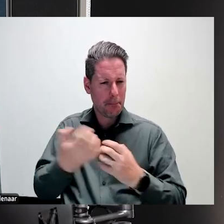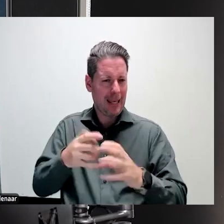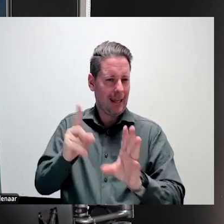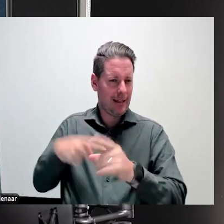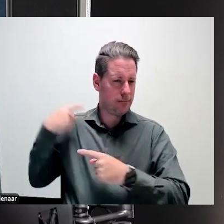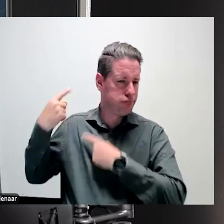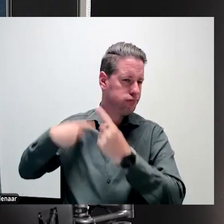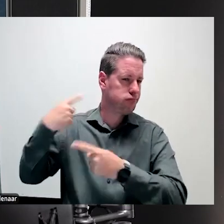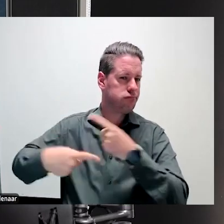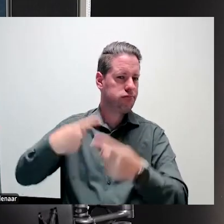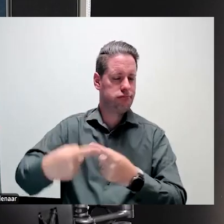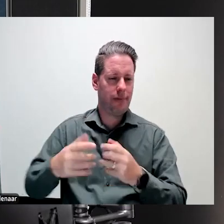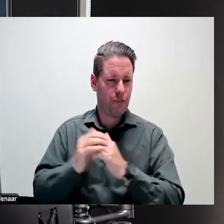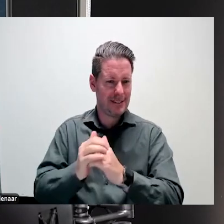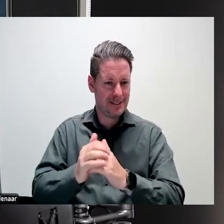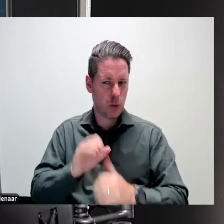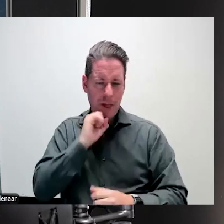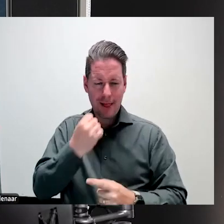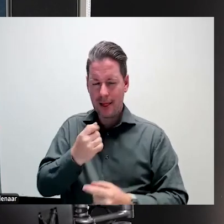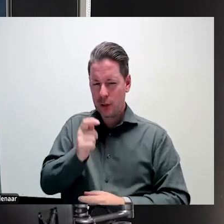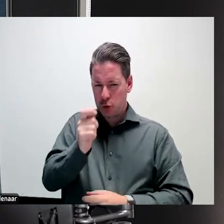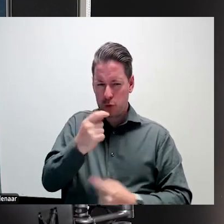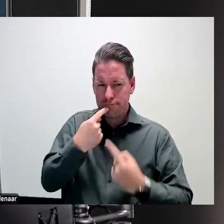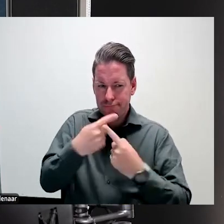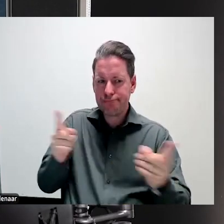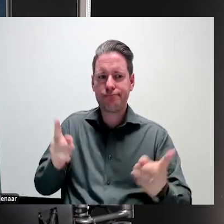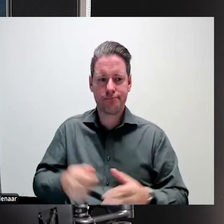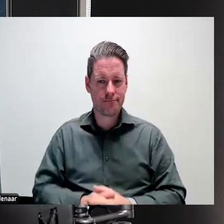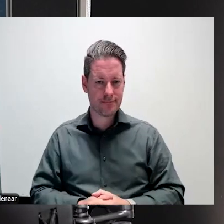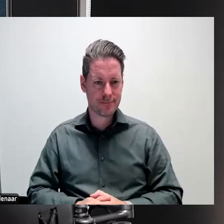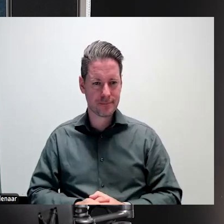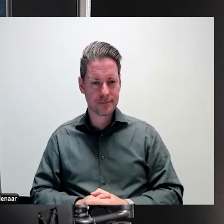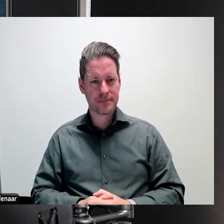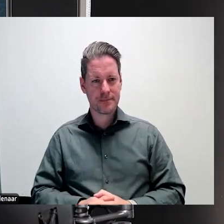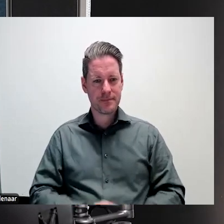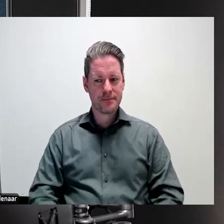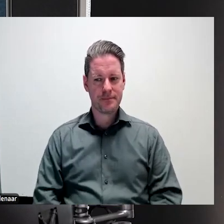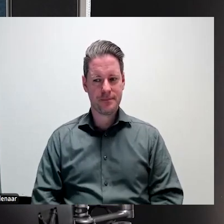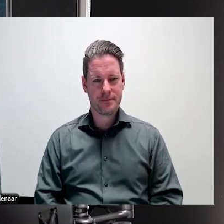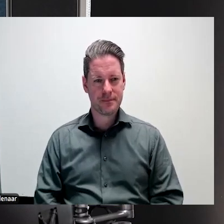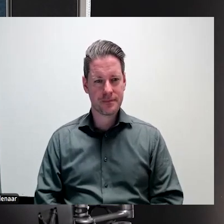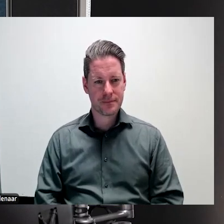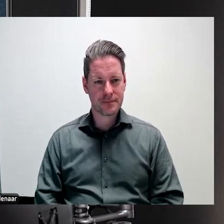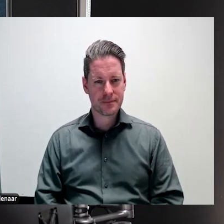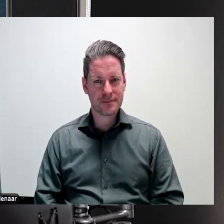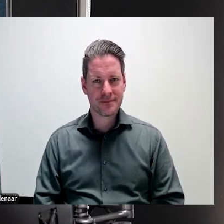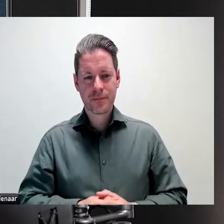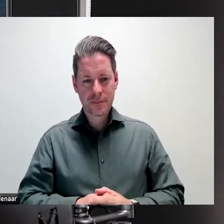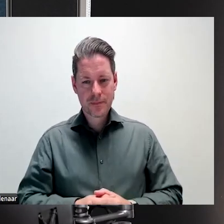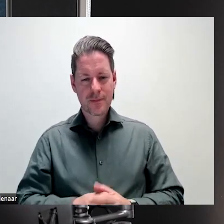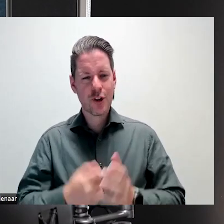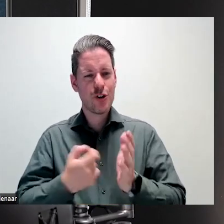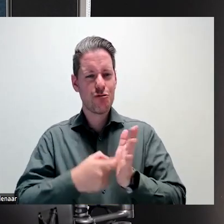many decades. You'll hear all about that very shortly on ABC Radio Queensland. Stay with us. Say I Love You